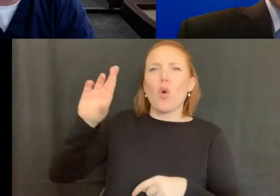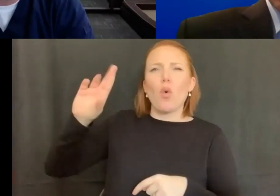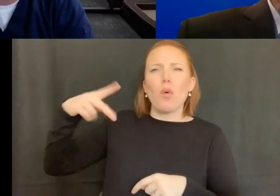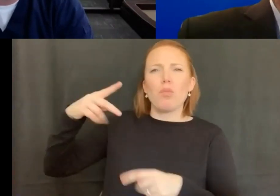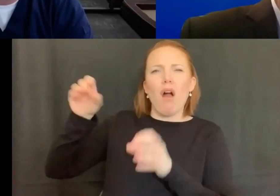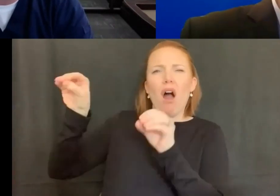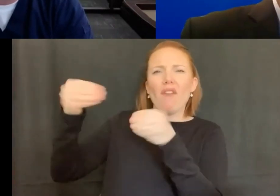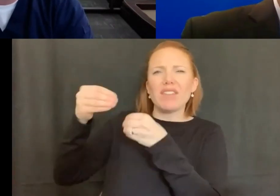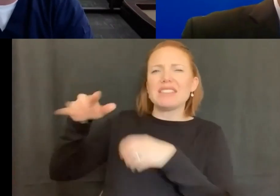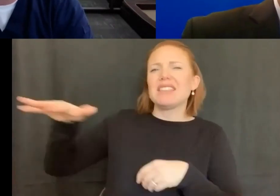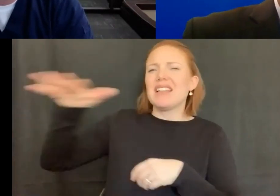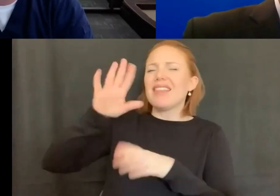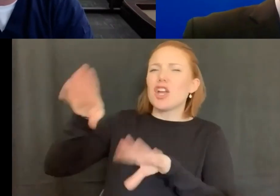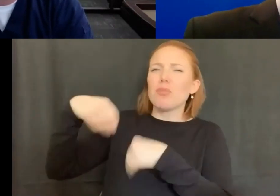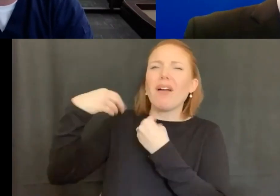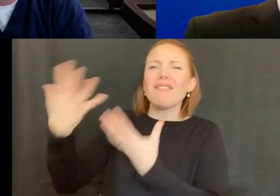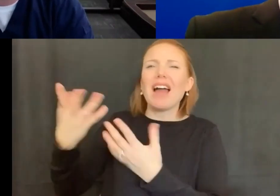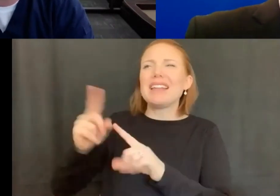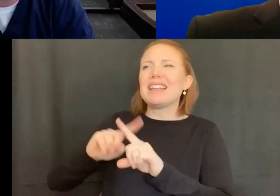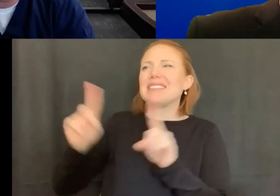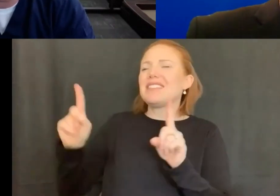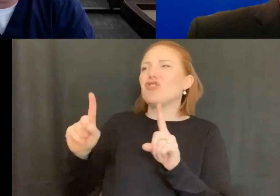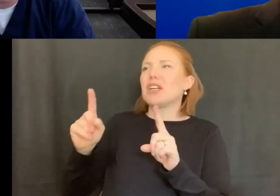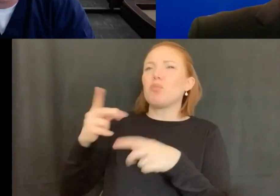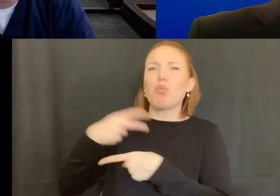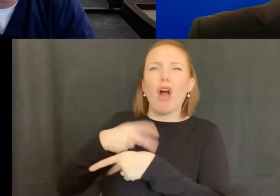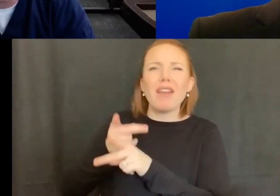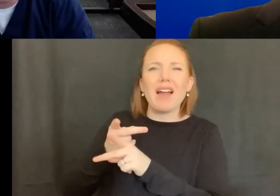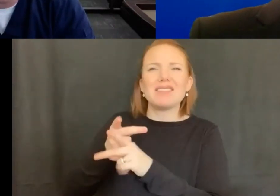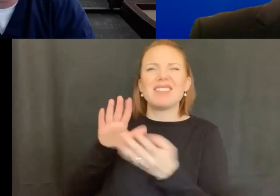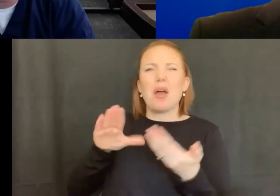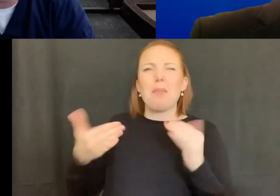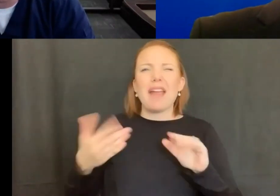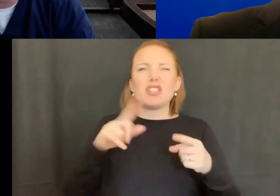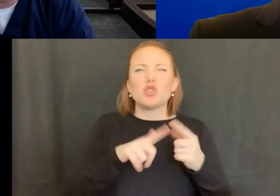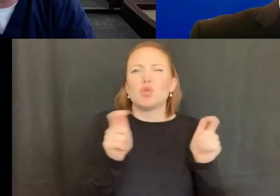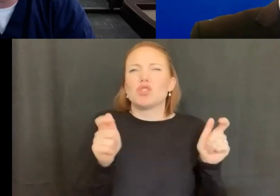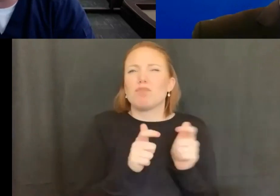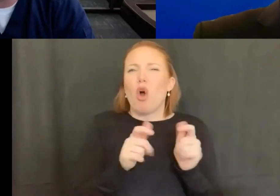really providing a different product than small group practices are.